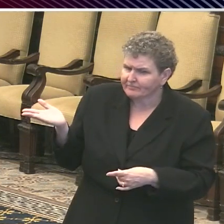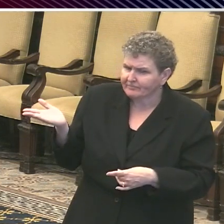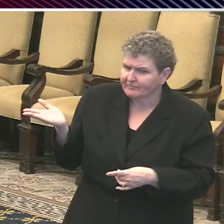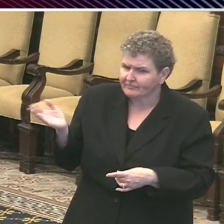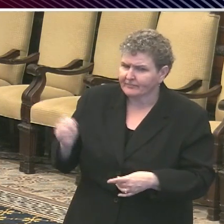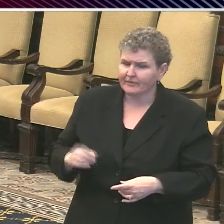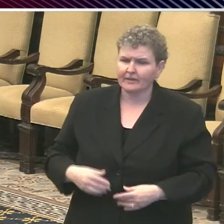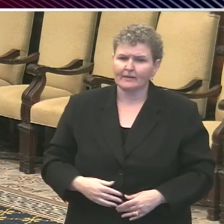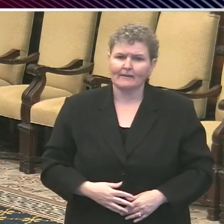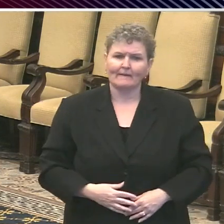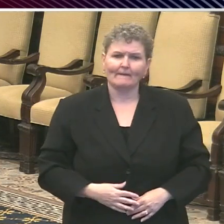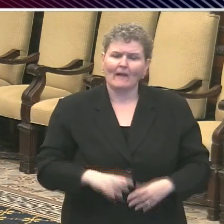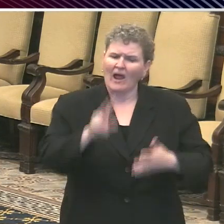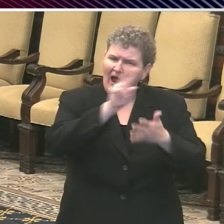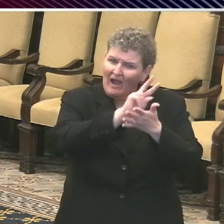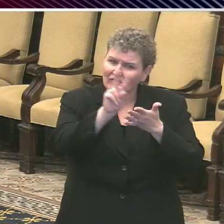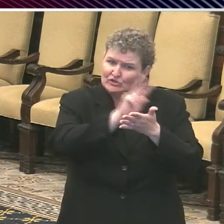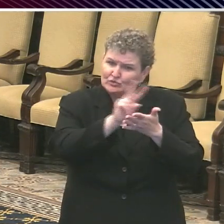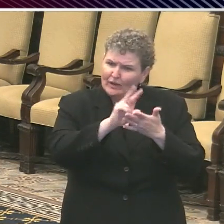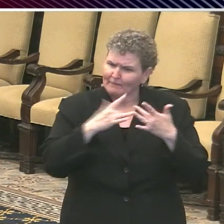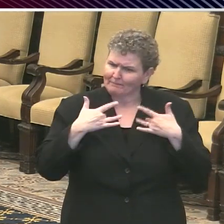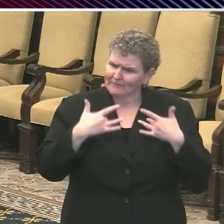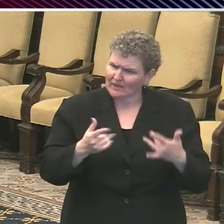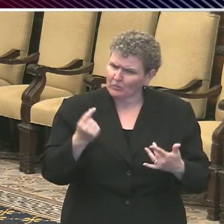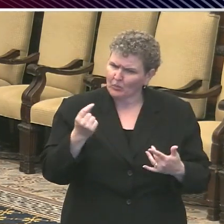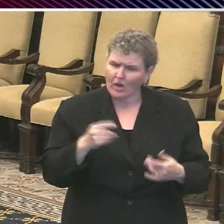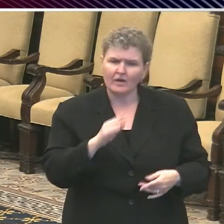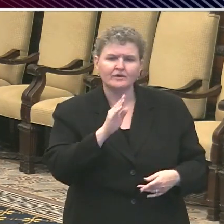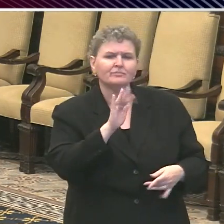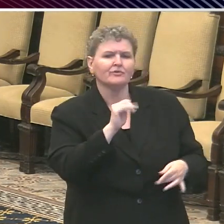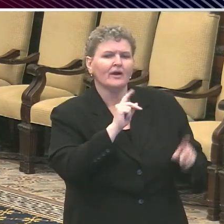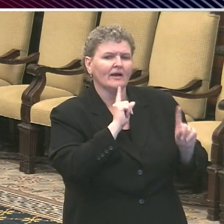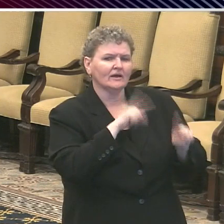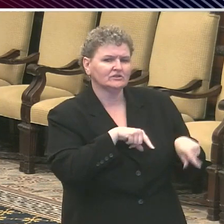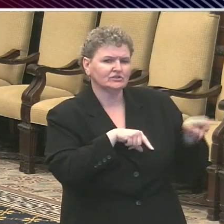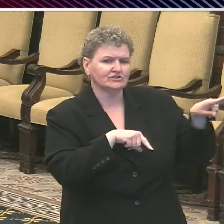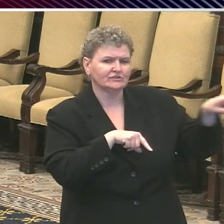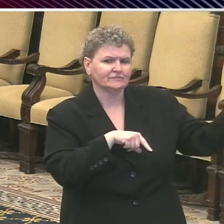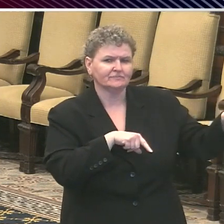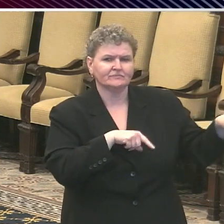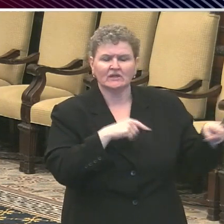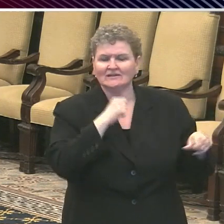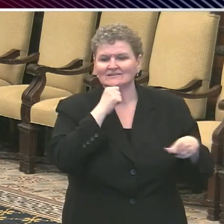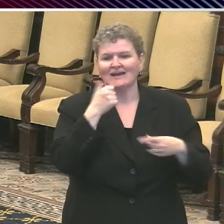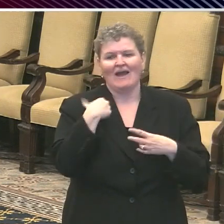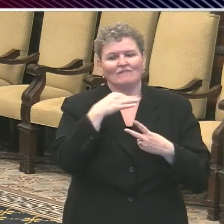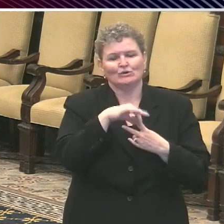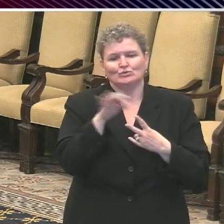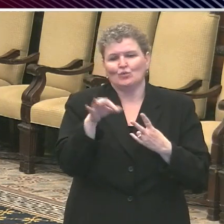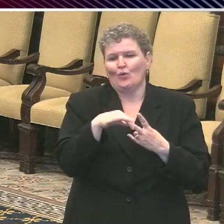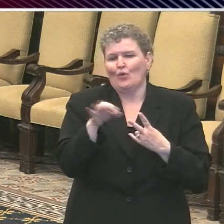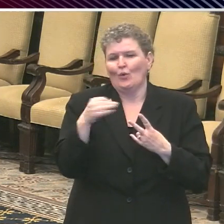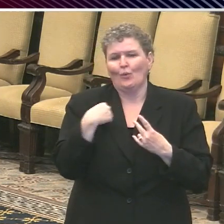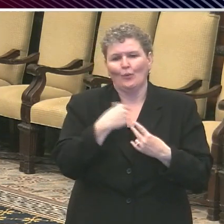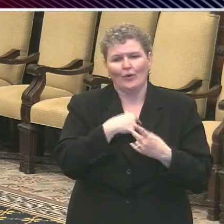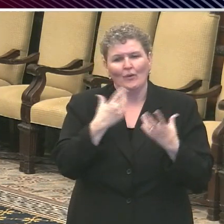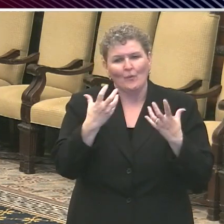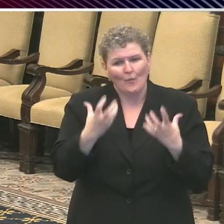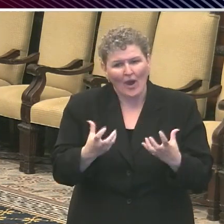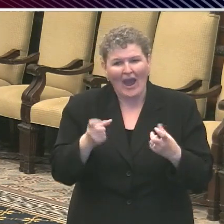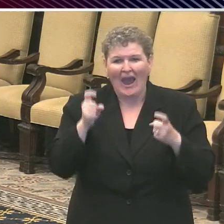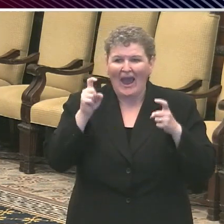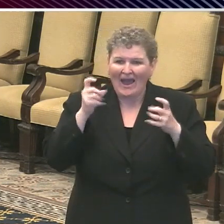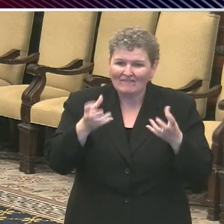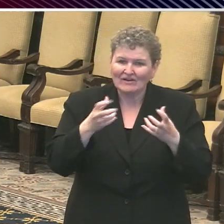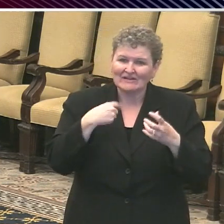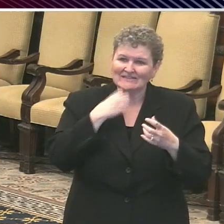or once every 2 weeks recycling? Yeah. So, I mean, this was not a choice that we wanted to make, but had to make because of our staffing